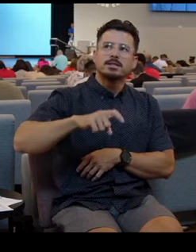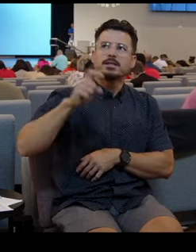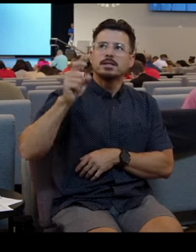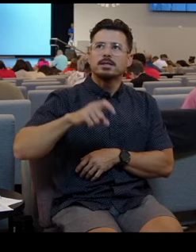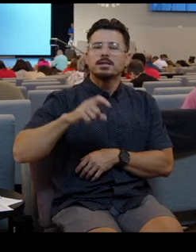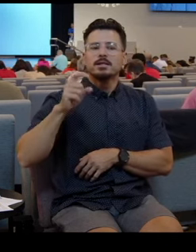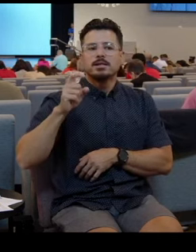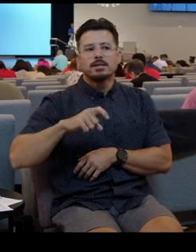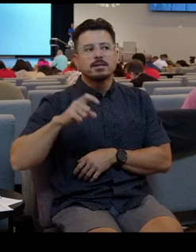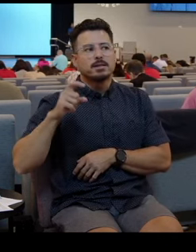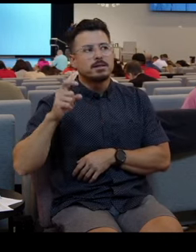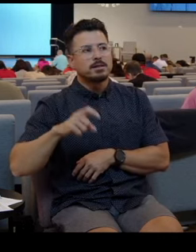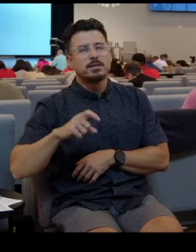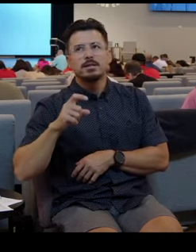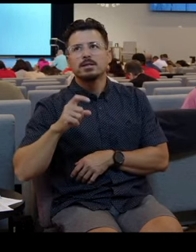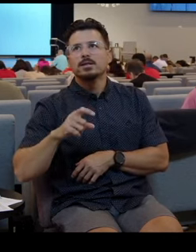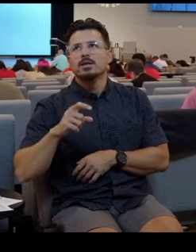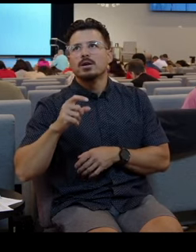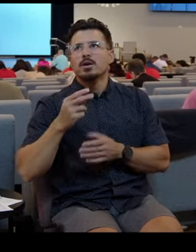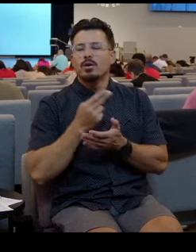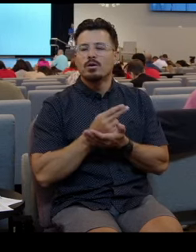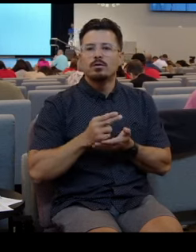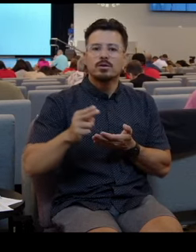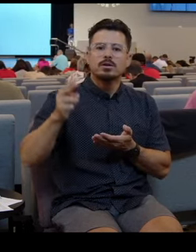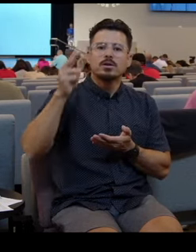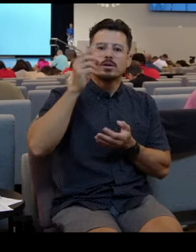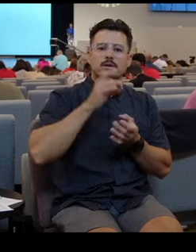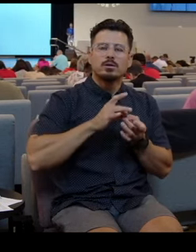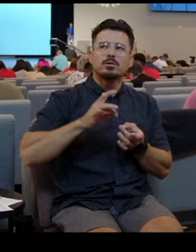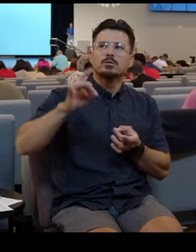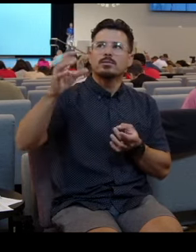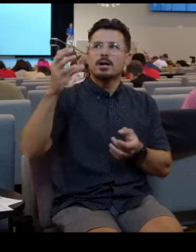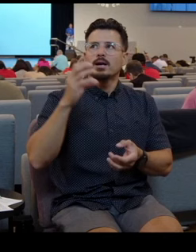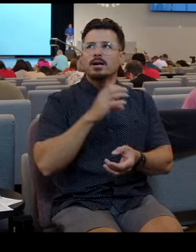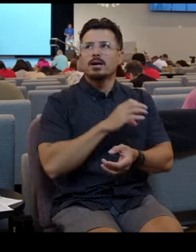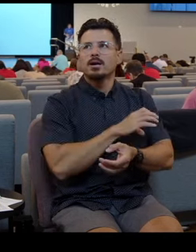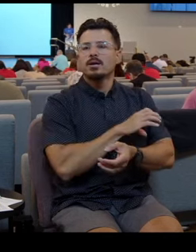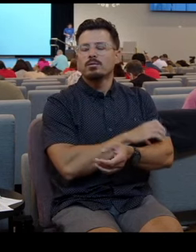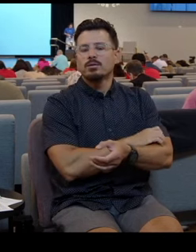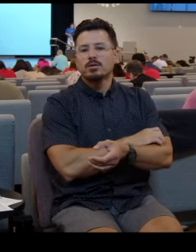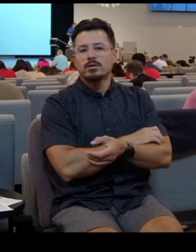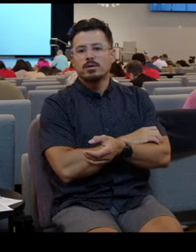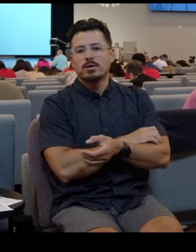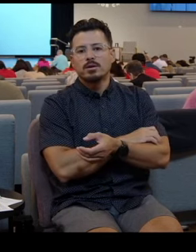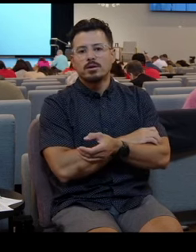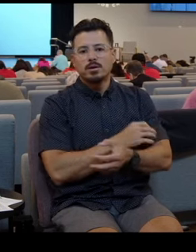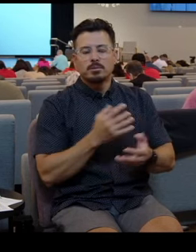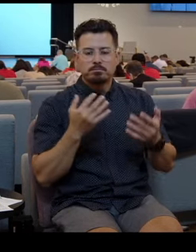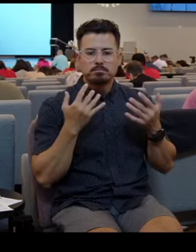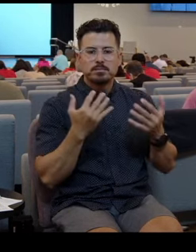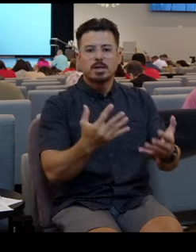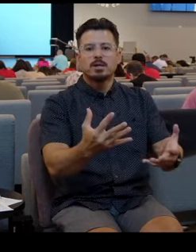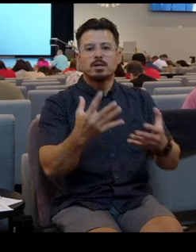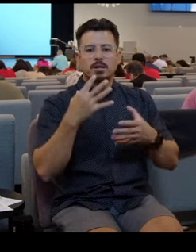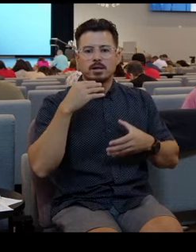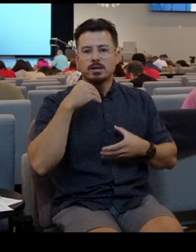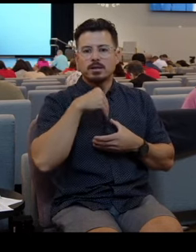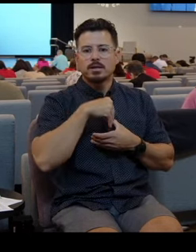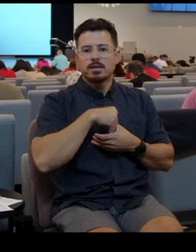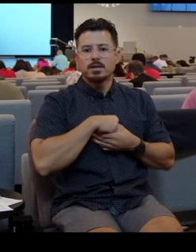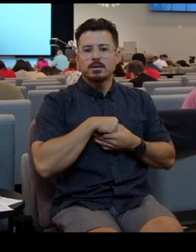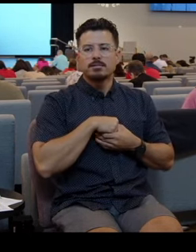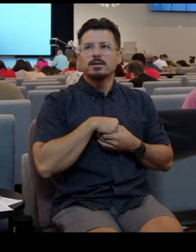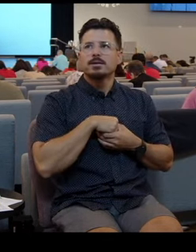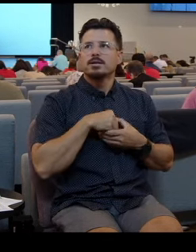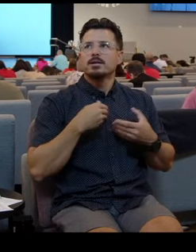in need. need. Holy Ghost fire. Burn